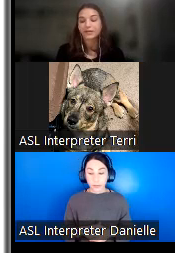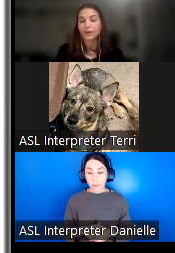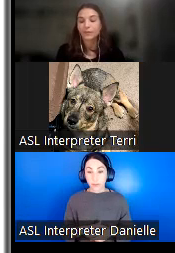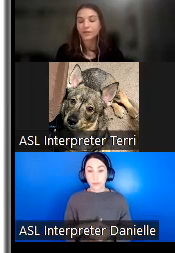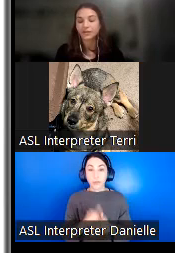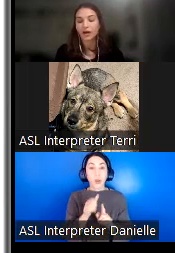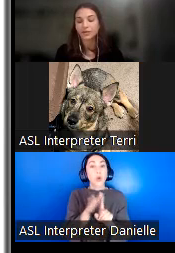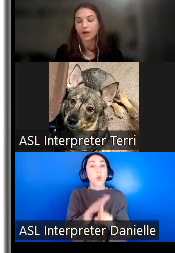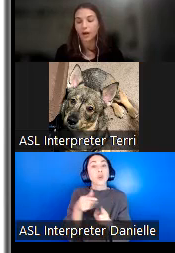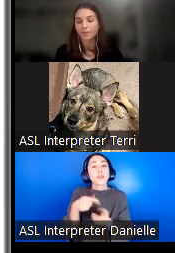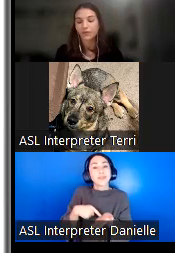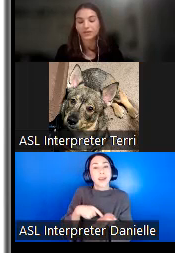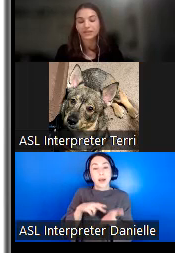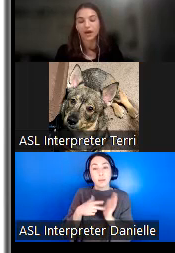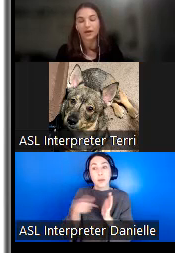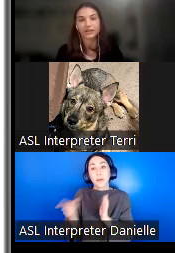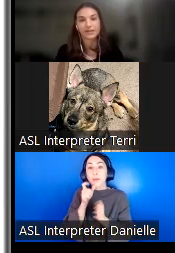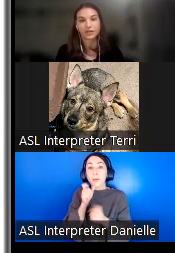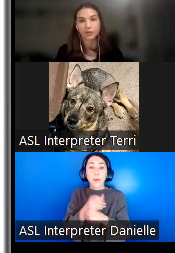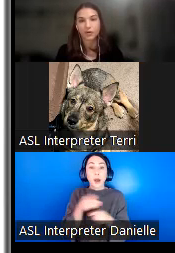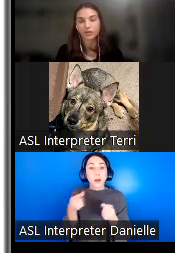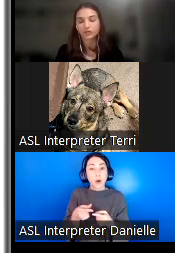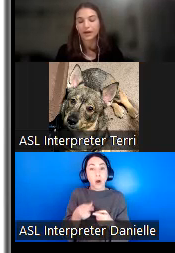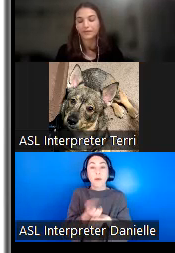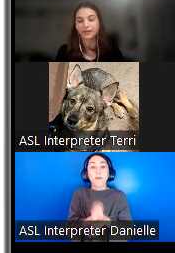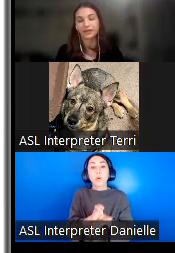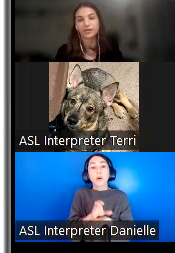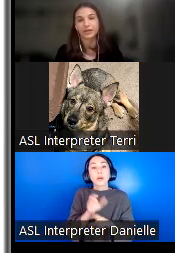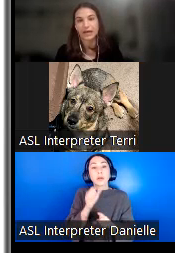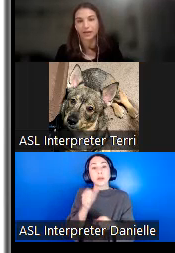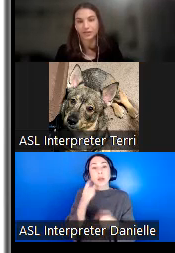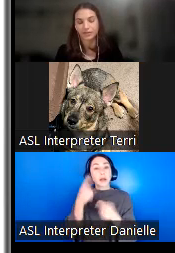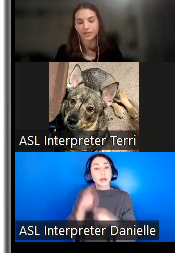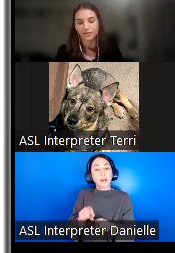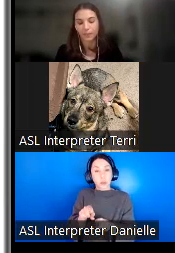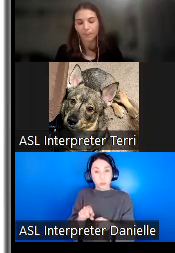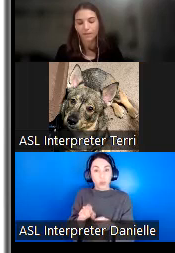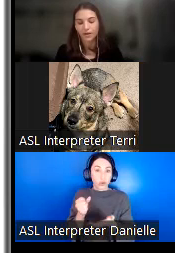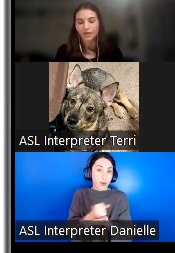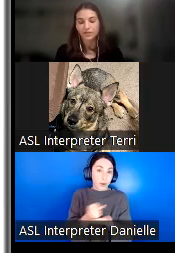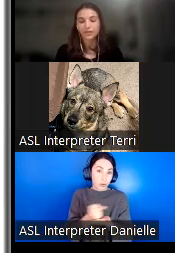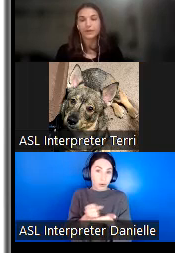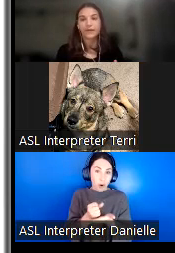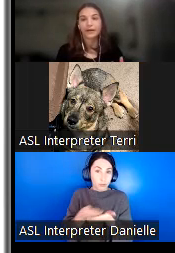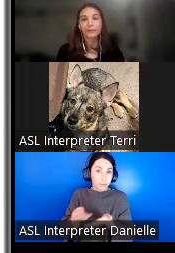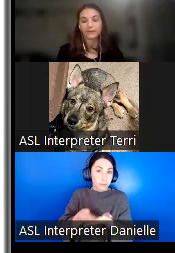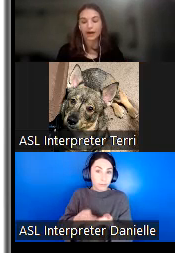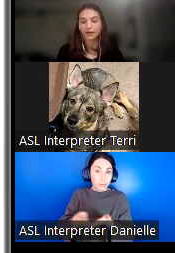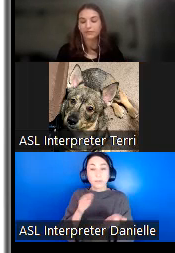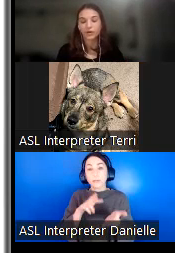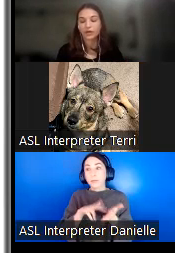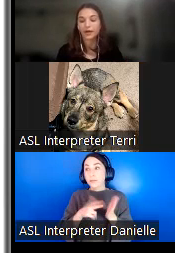Coerced debt is when the person causing harm forces non-consensual credit-related transactions. So this could be